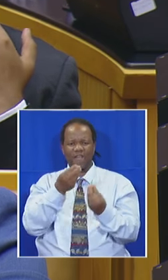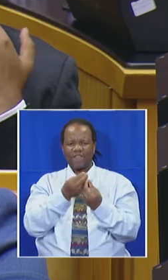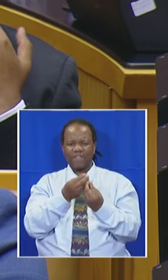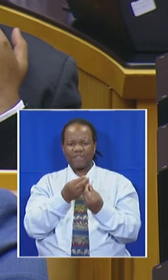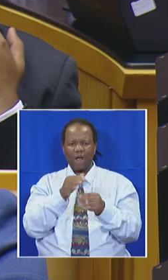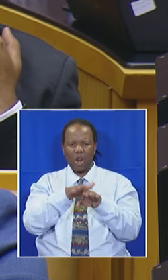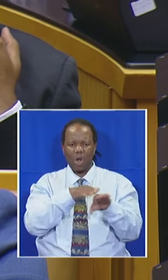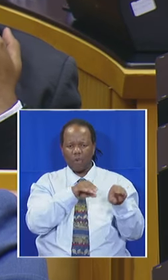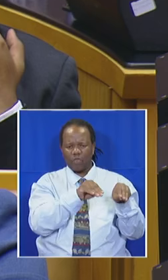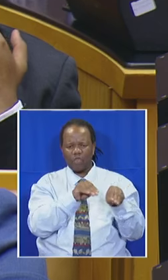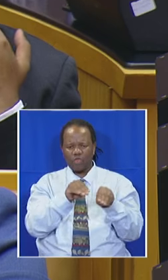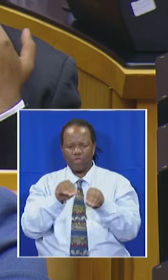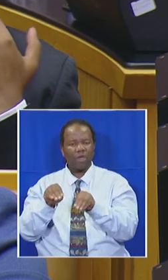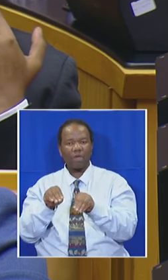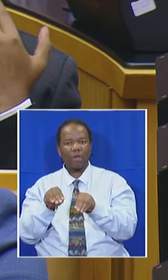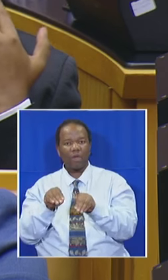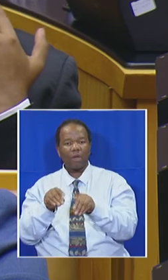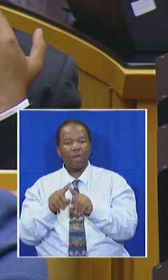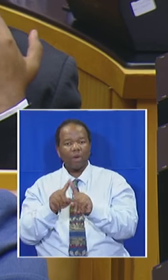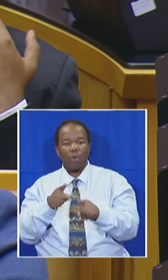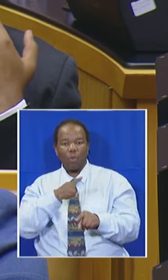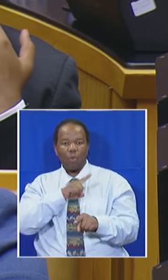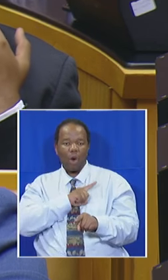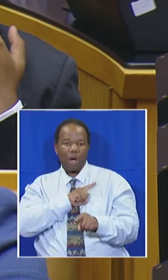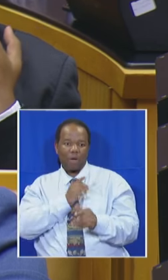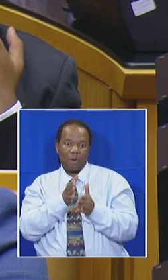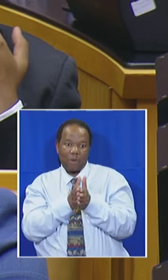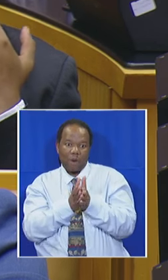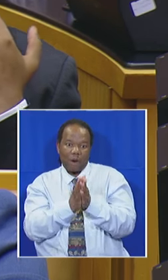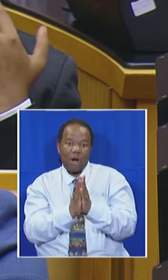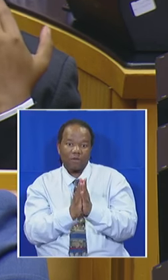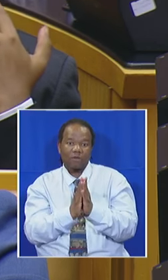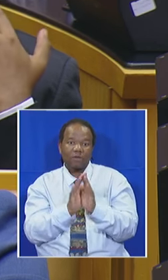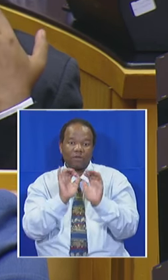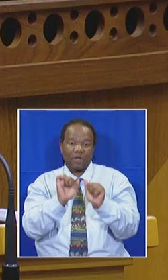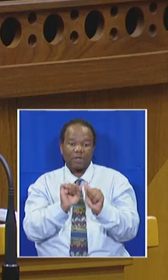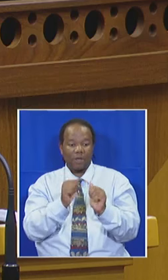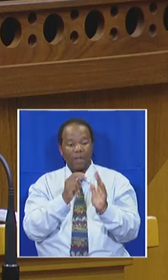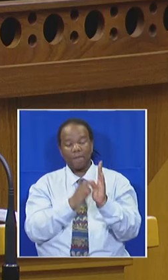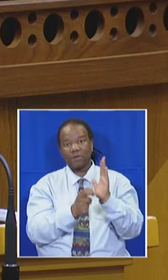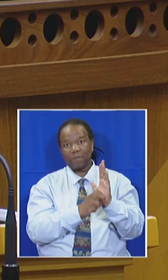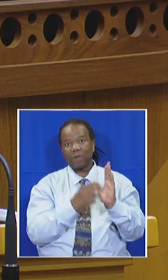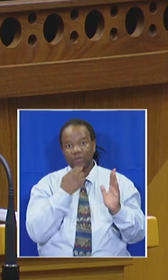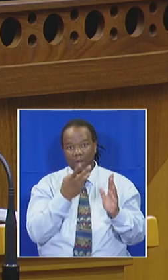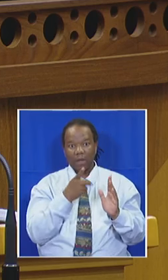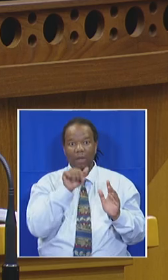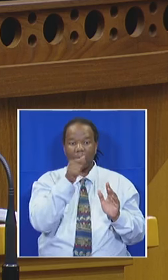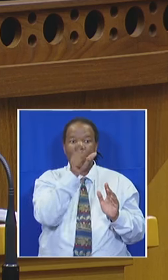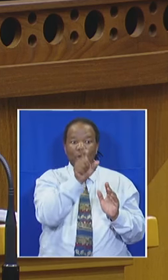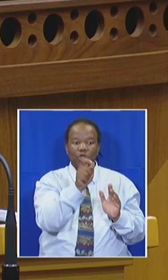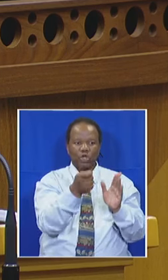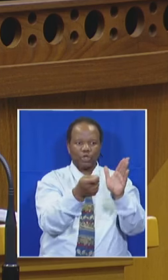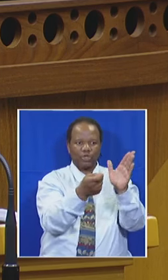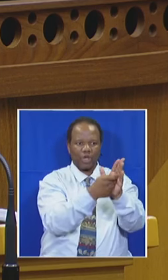use the willing buyer, willing seller principle, which